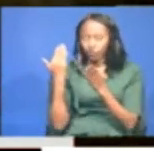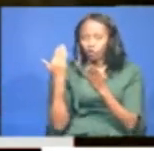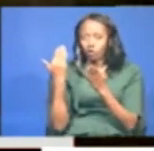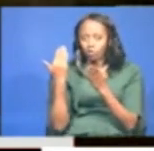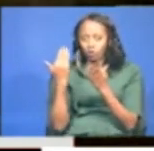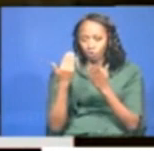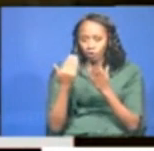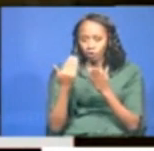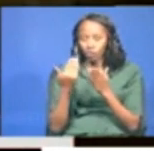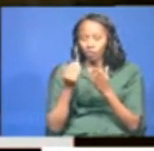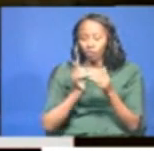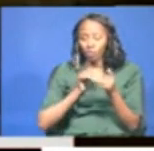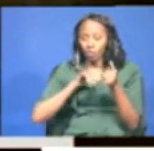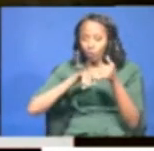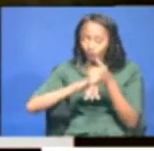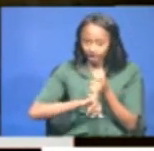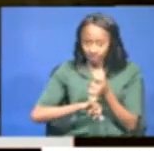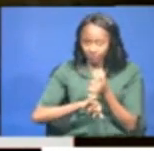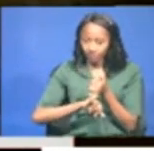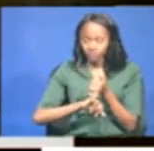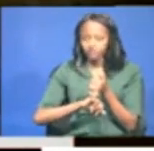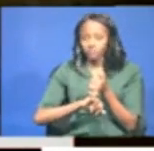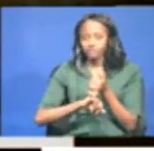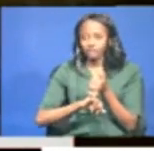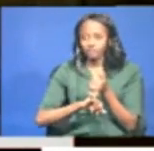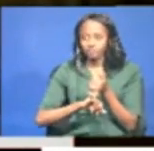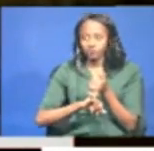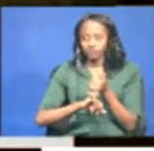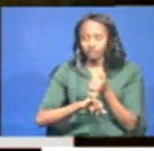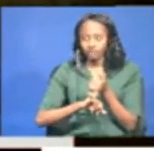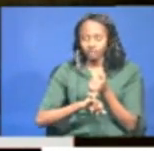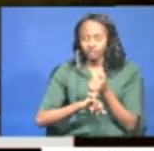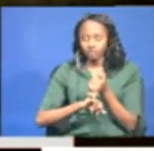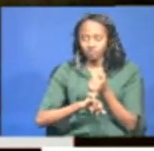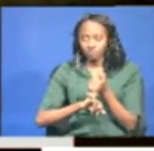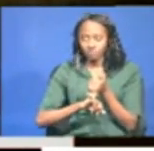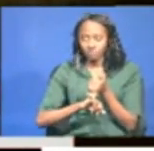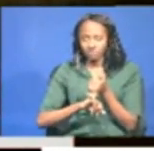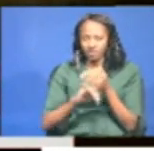his wife, Mother, popularly known as Maritha,